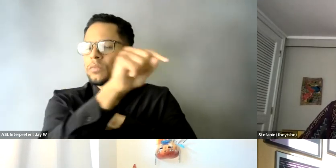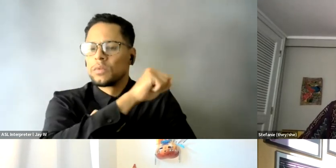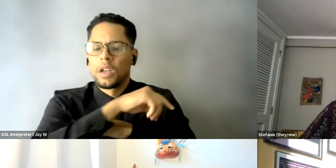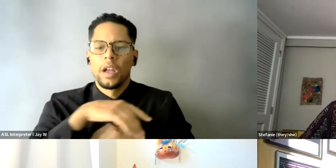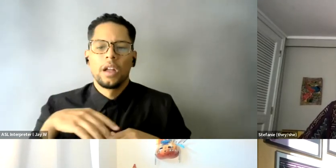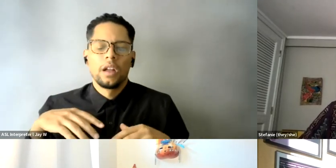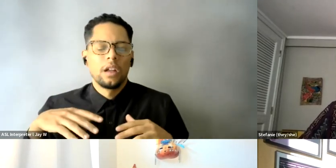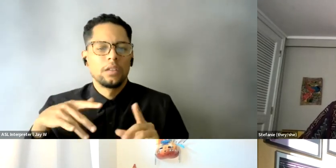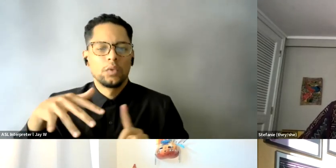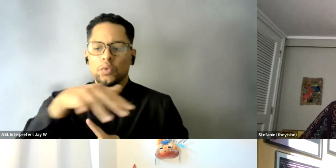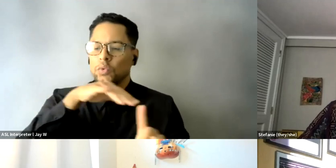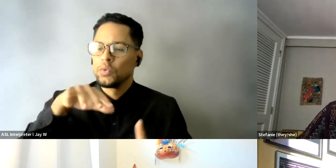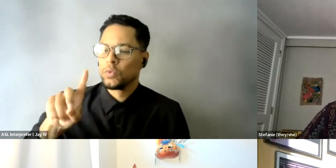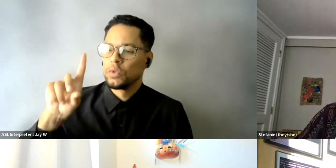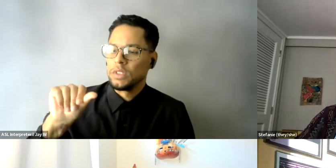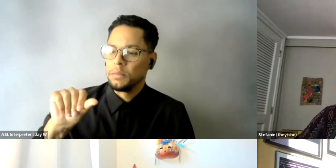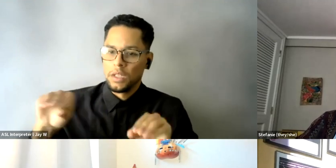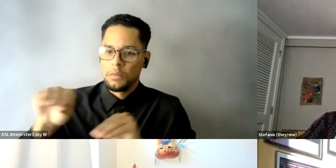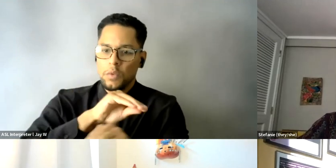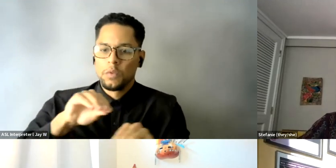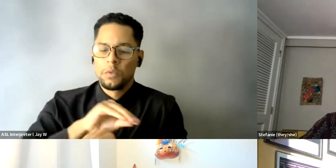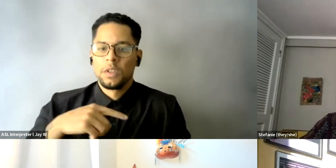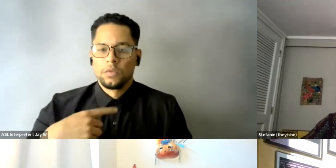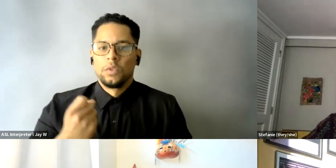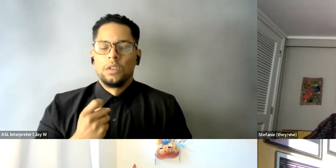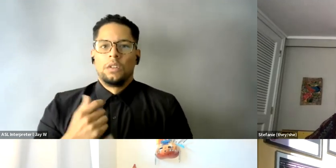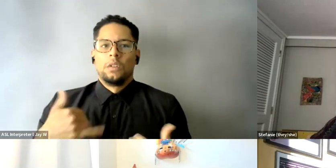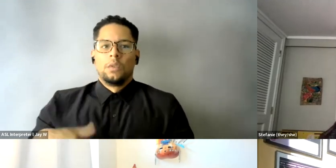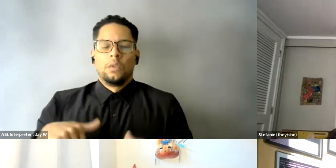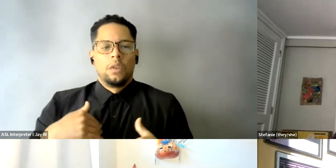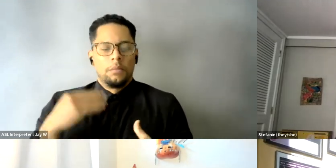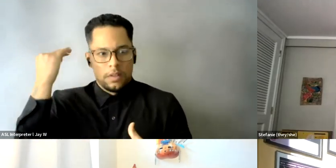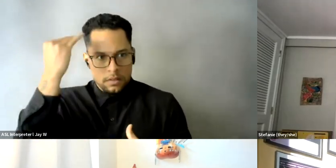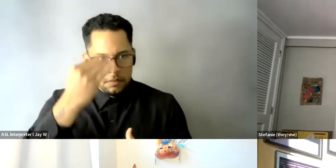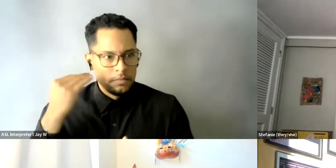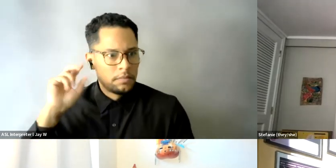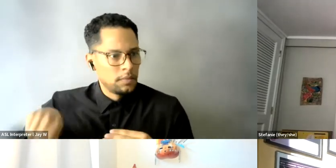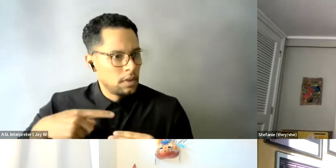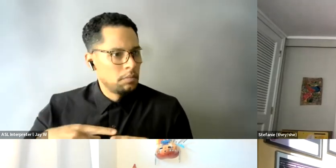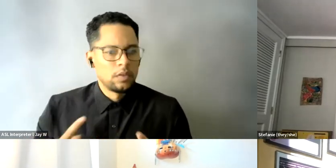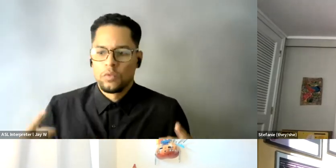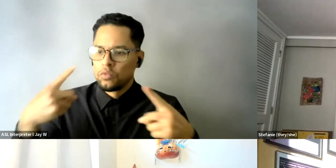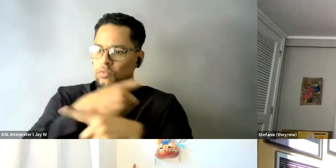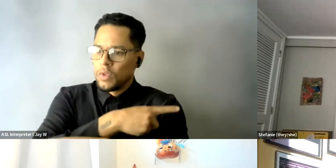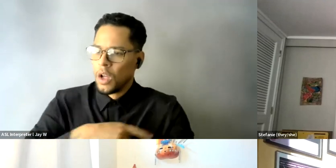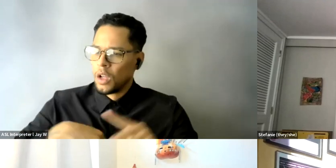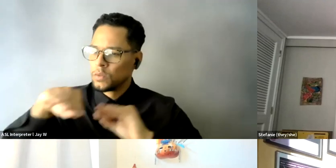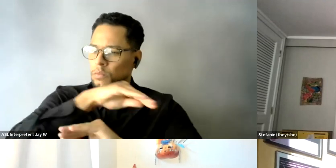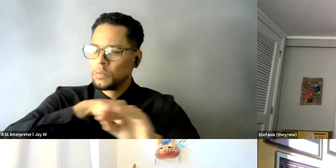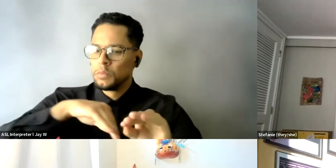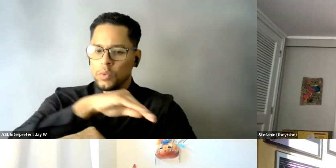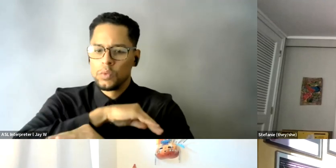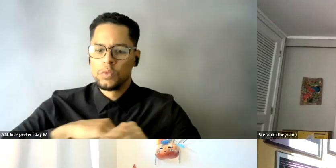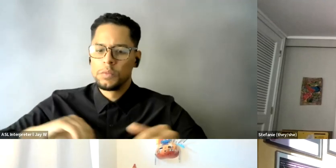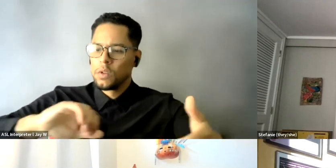it's really helped me think about cross movement organizing. And I feel like in order to be able to, for people to be